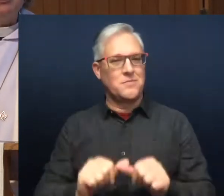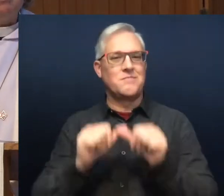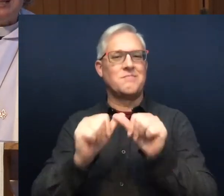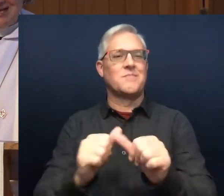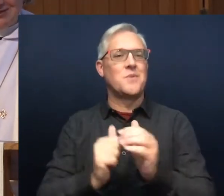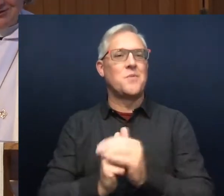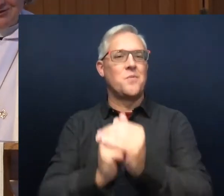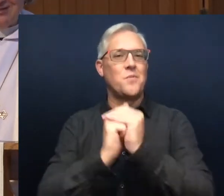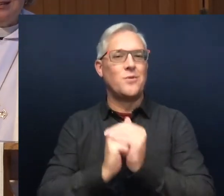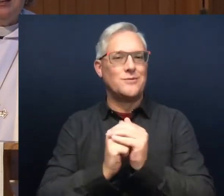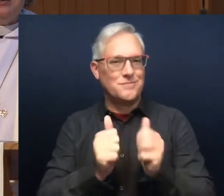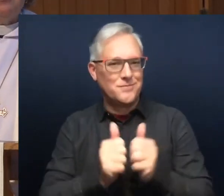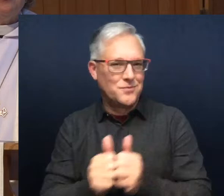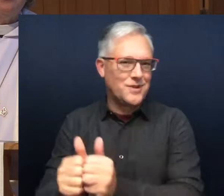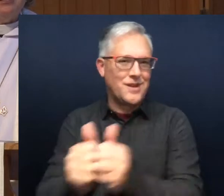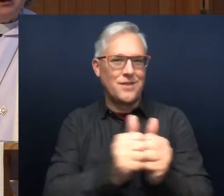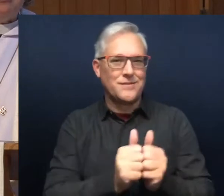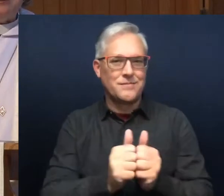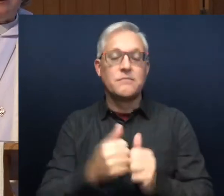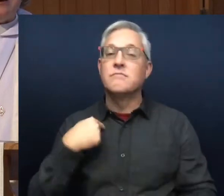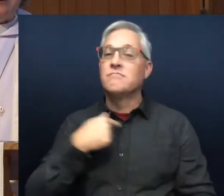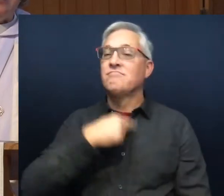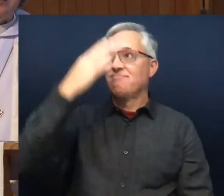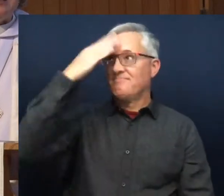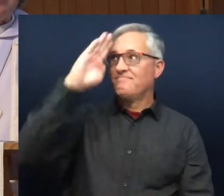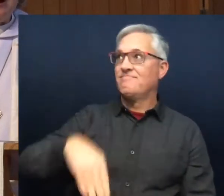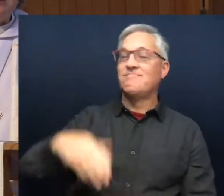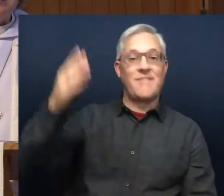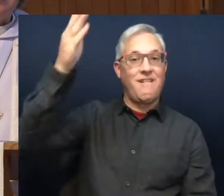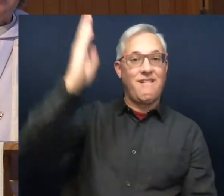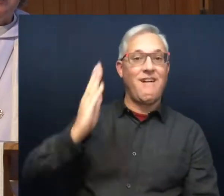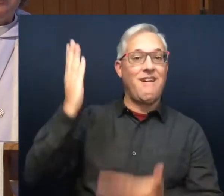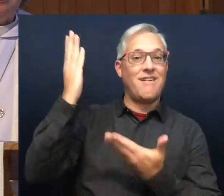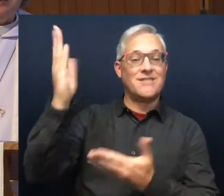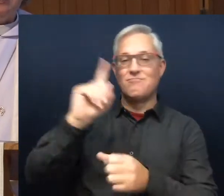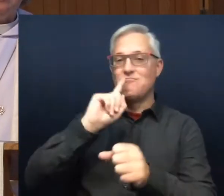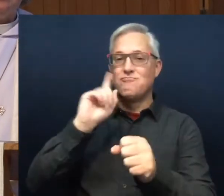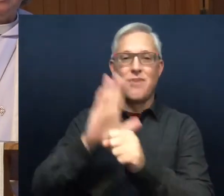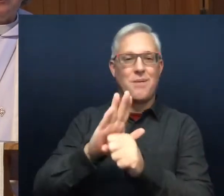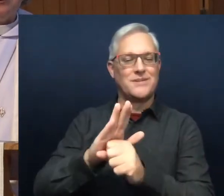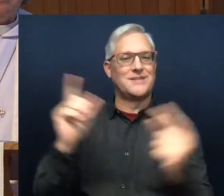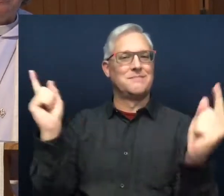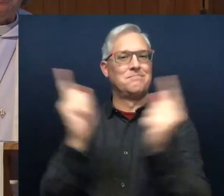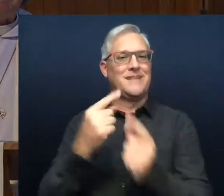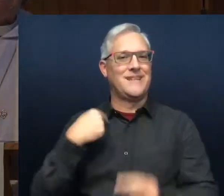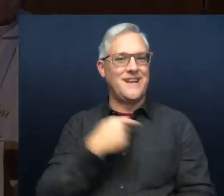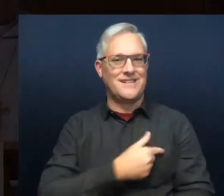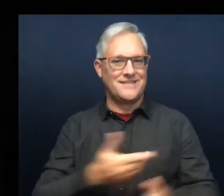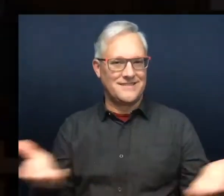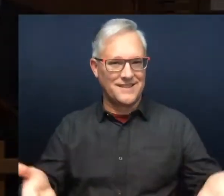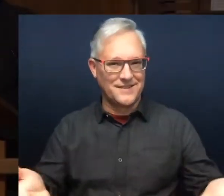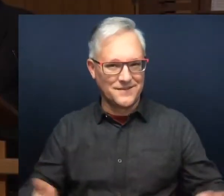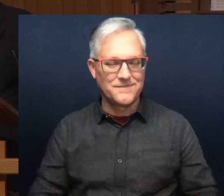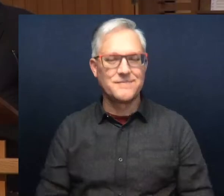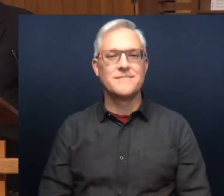our worship together, for we know that God has promised to meet us there.